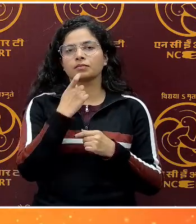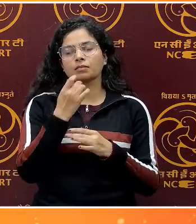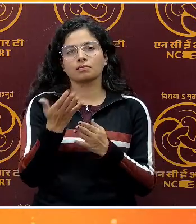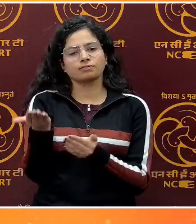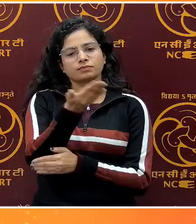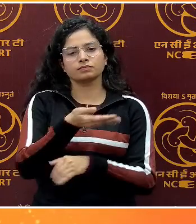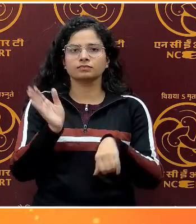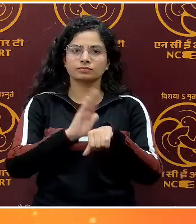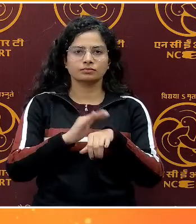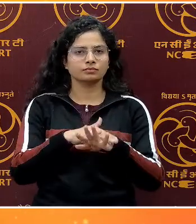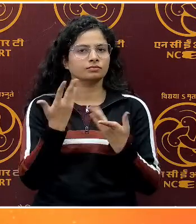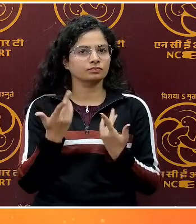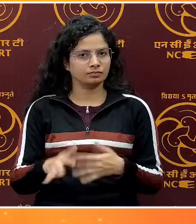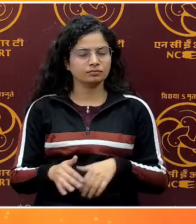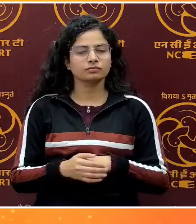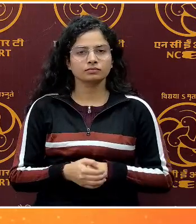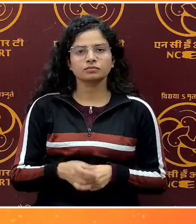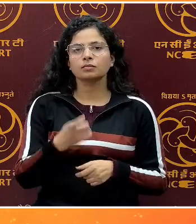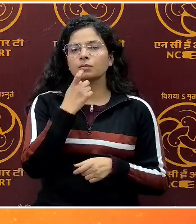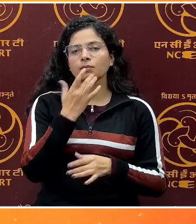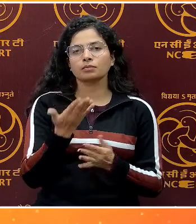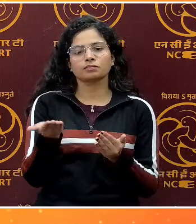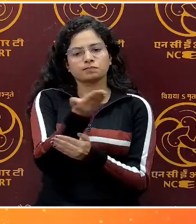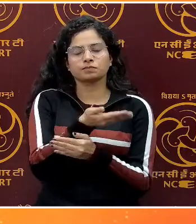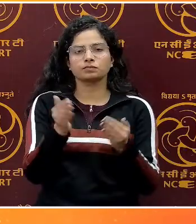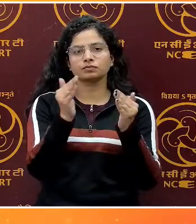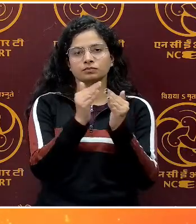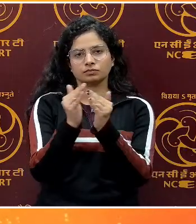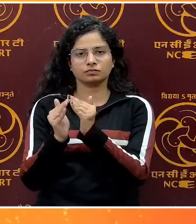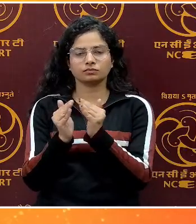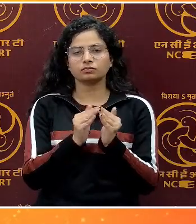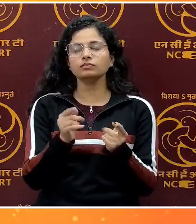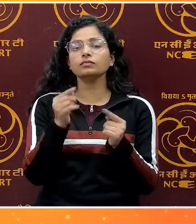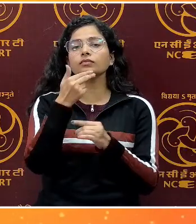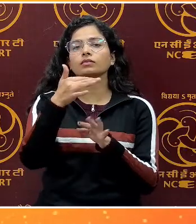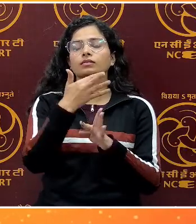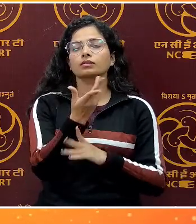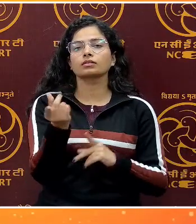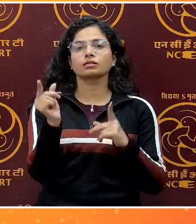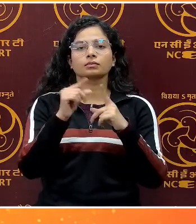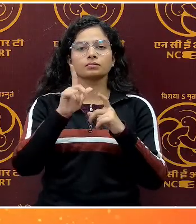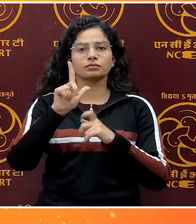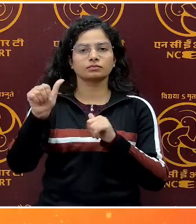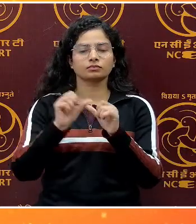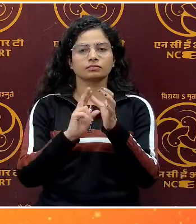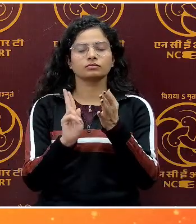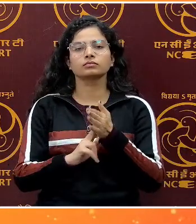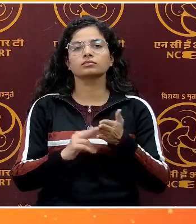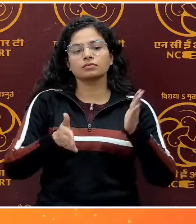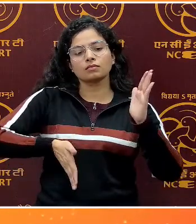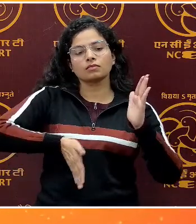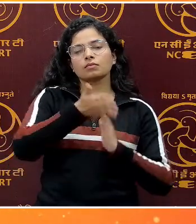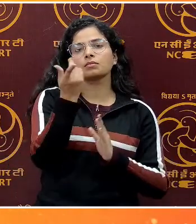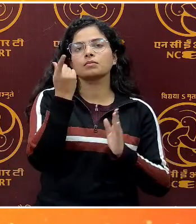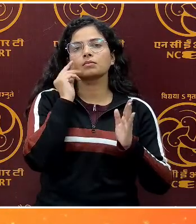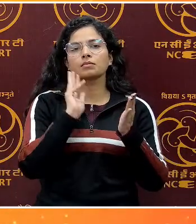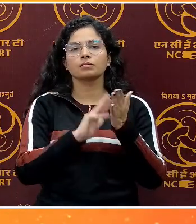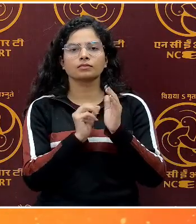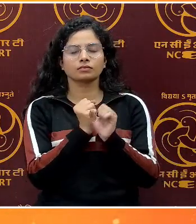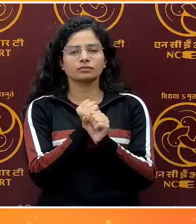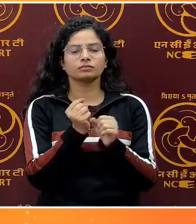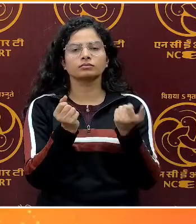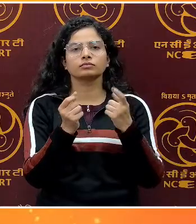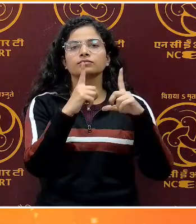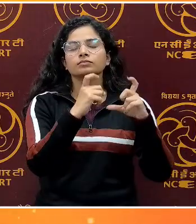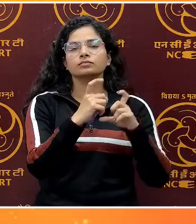a plane mirror. The mirror available in our houses, it's a plane mirror. Yeah. Okay. So the image form in the plane mirror, it